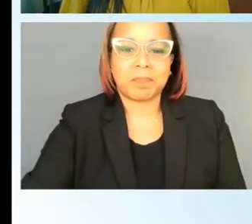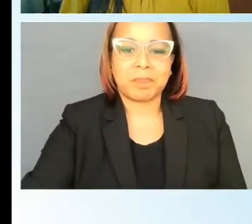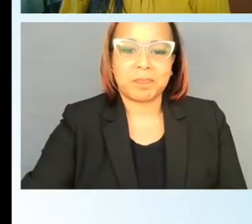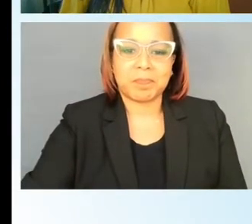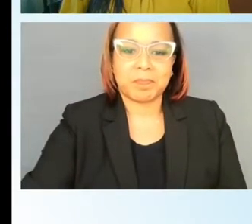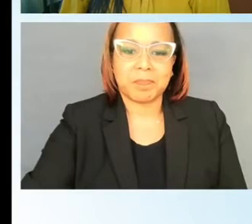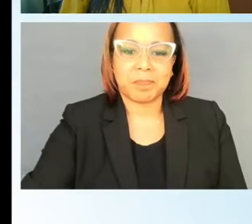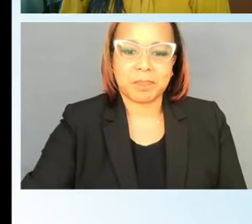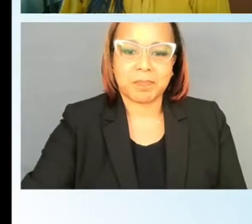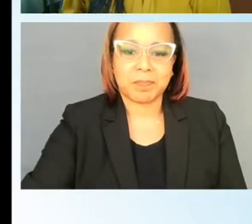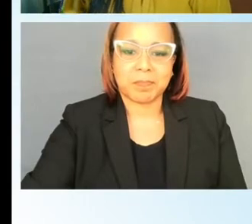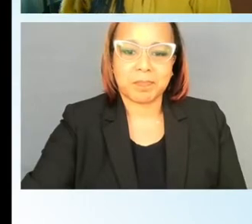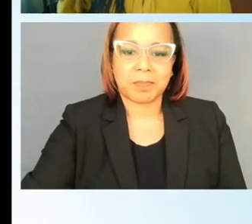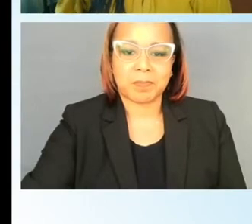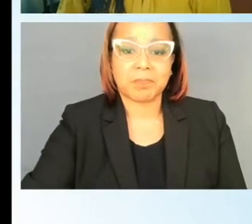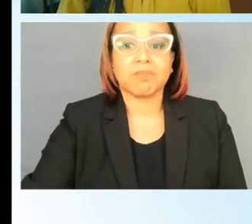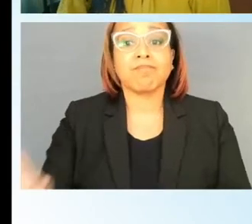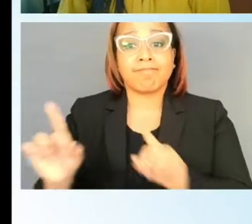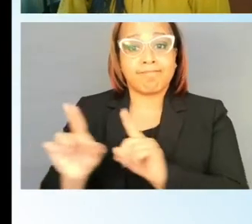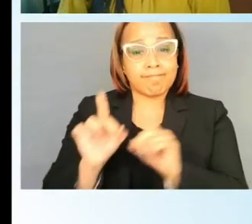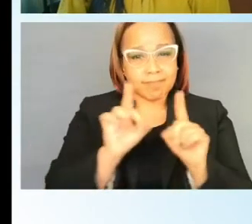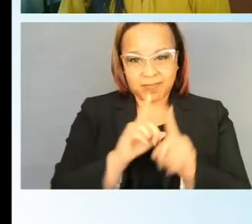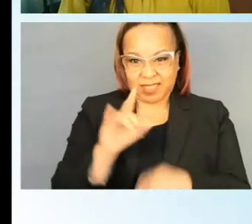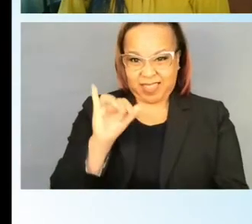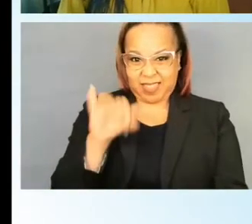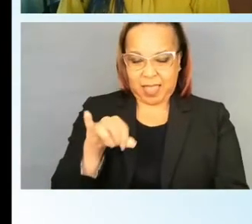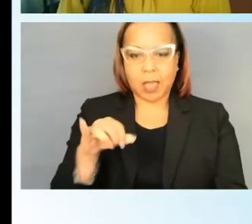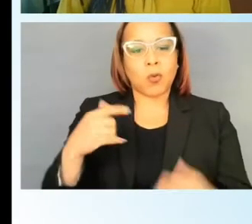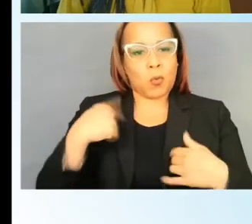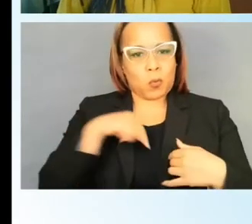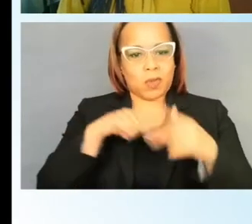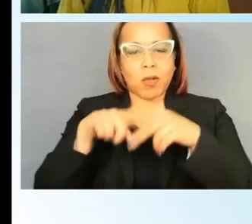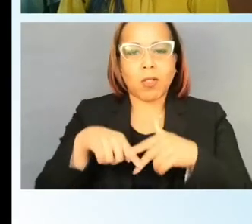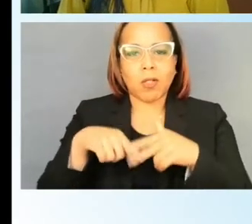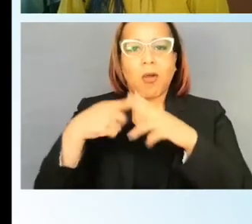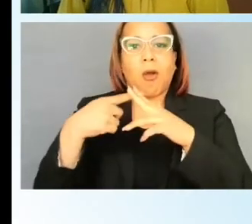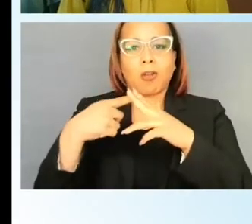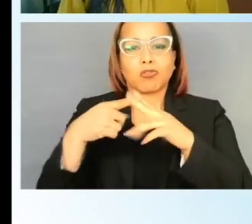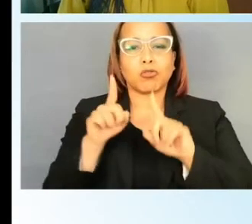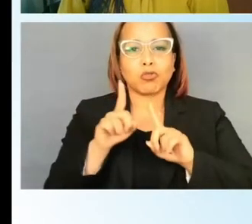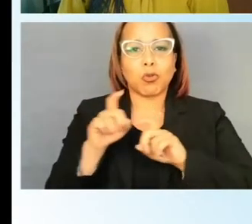In addition to that, we have launched a survey